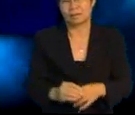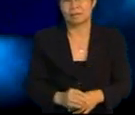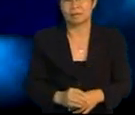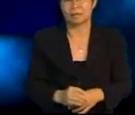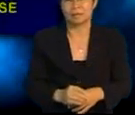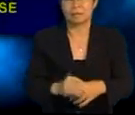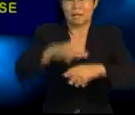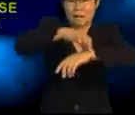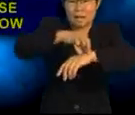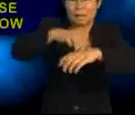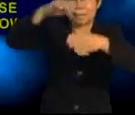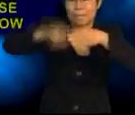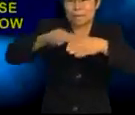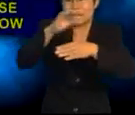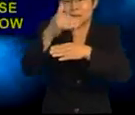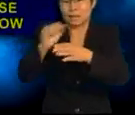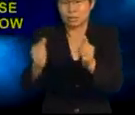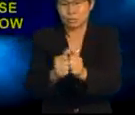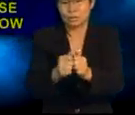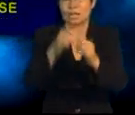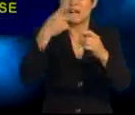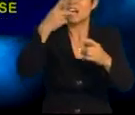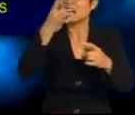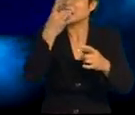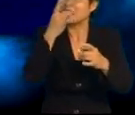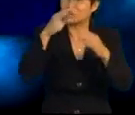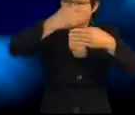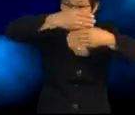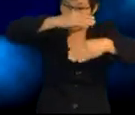an earth metal case with a glass window,